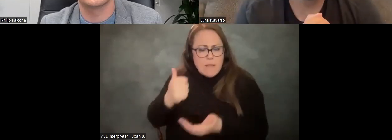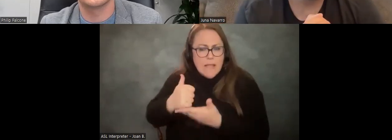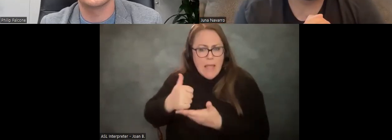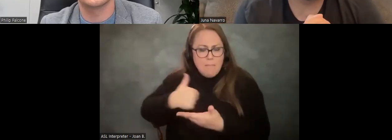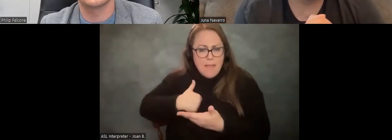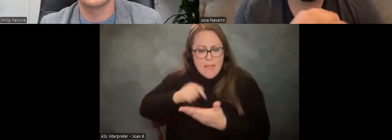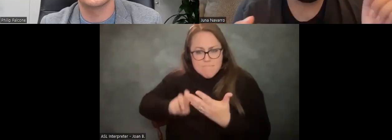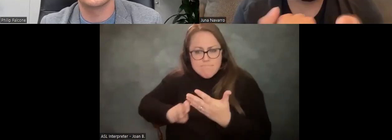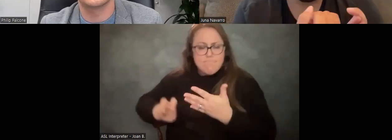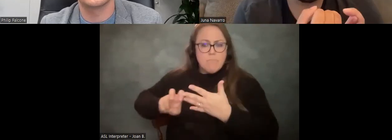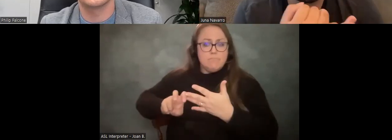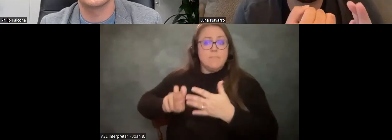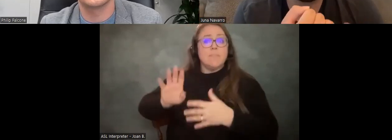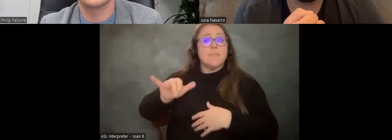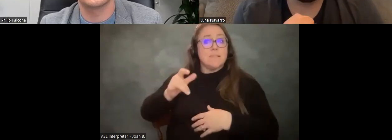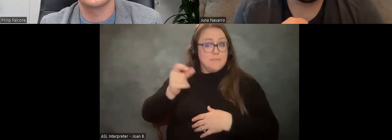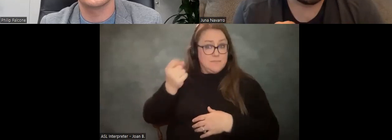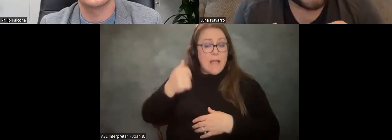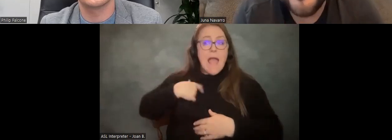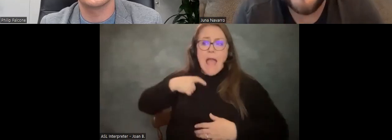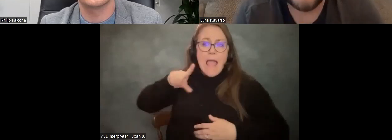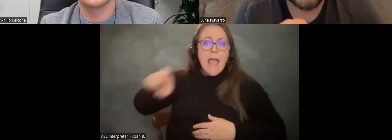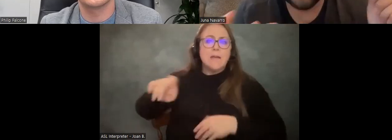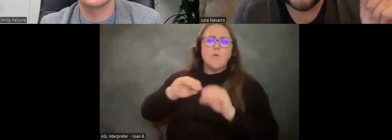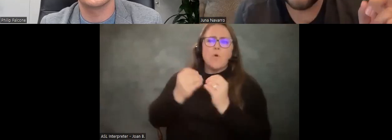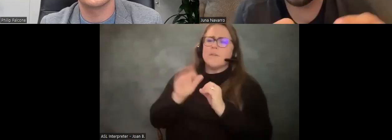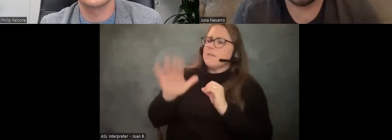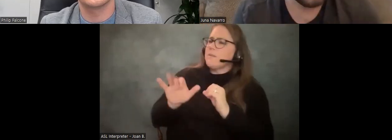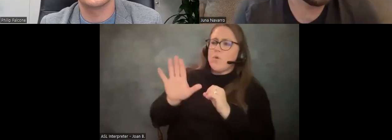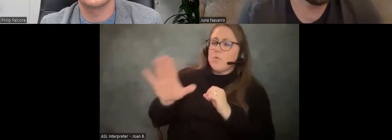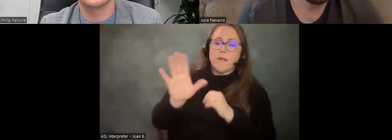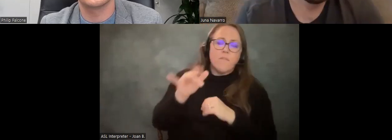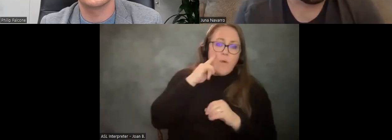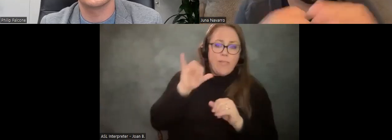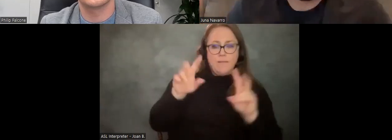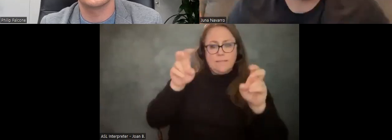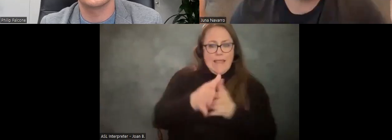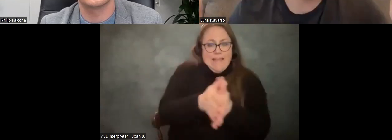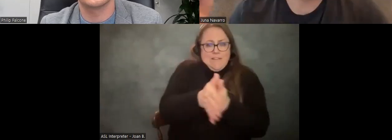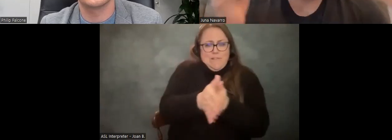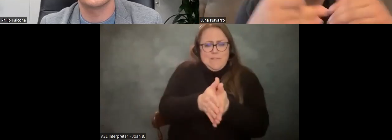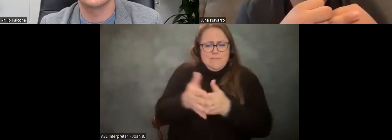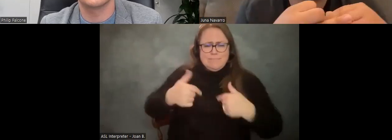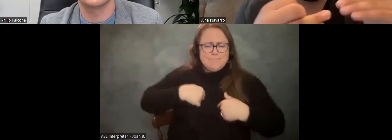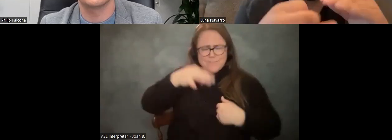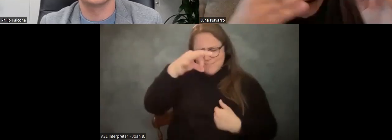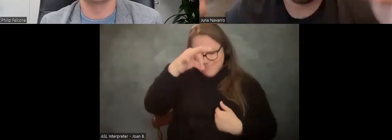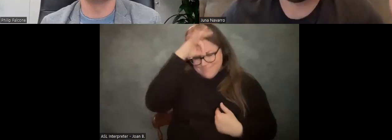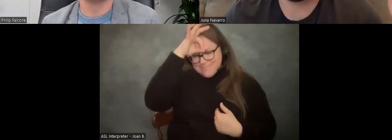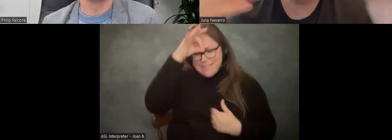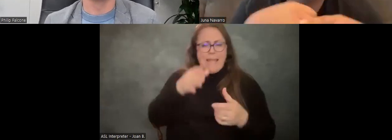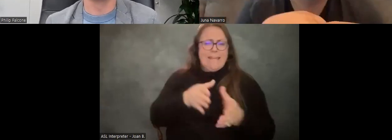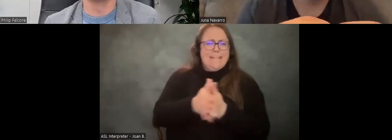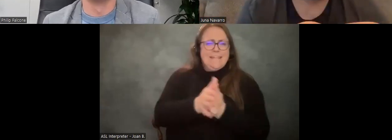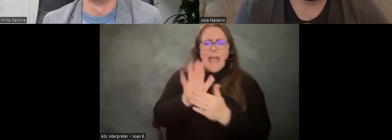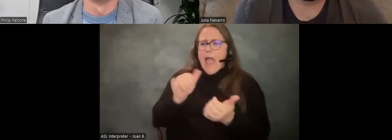level was one, asking the organization what they're about. So that when you hear a word initiative, I didn't even know what that meant. Like, I didn't even know how our